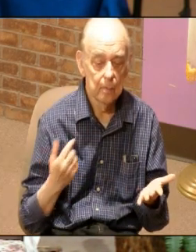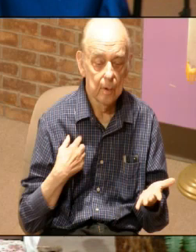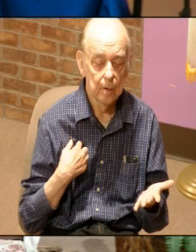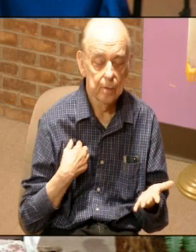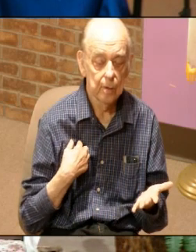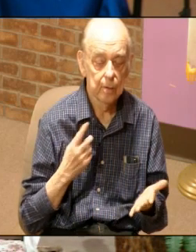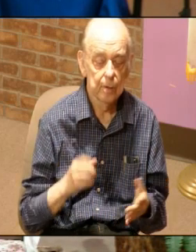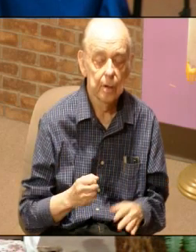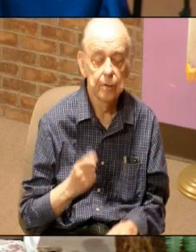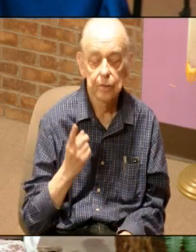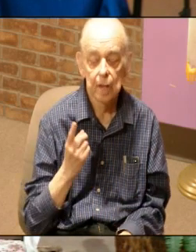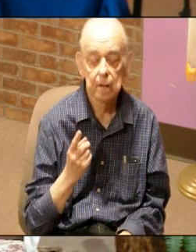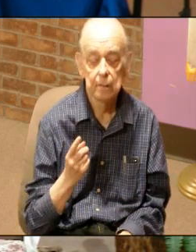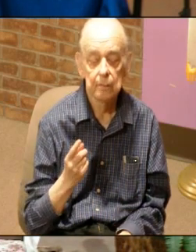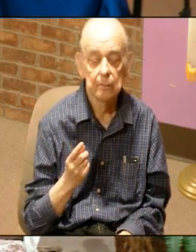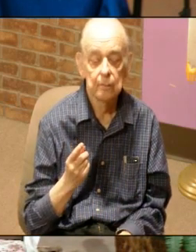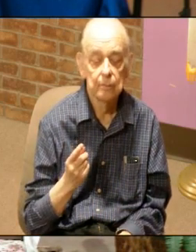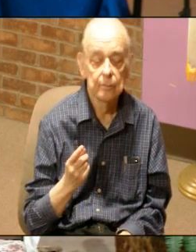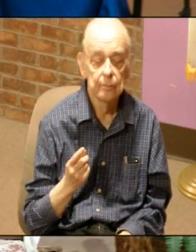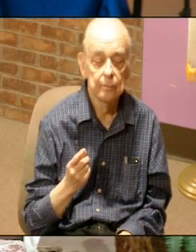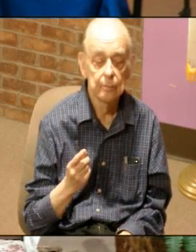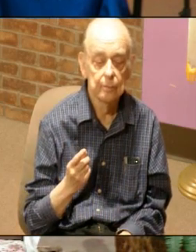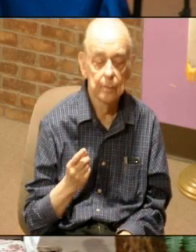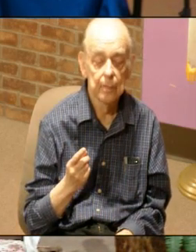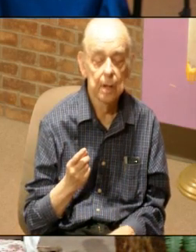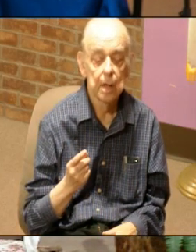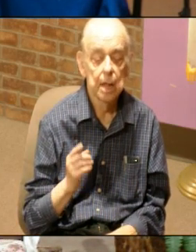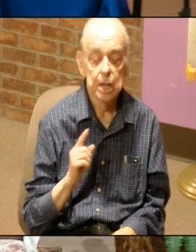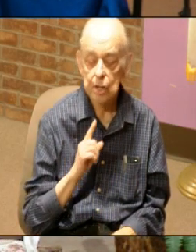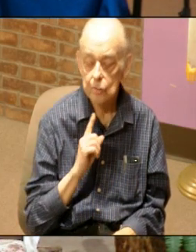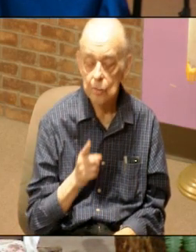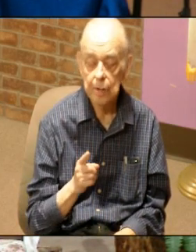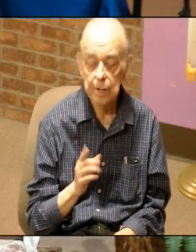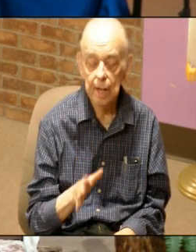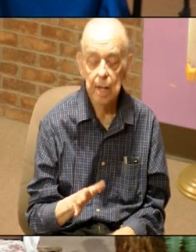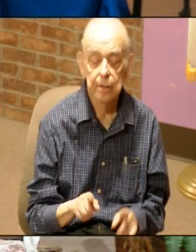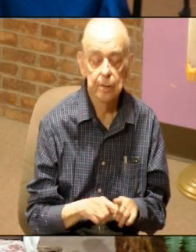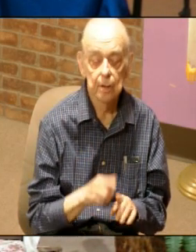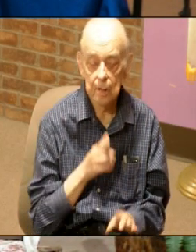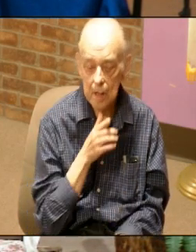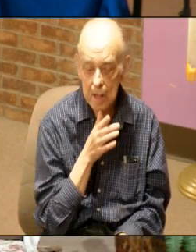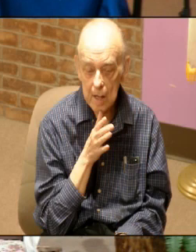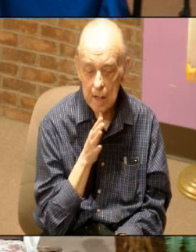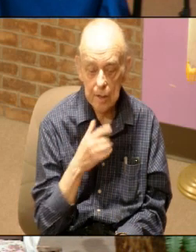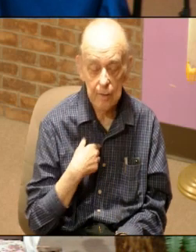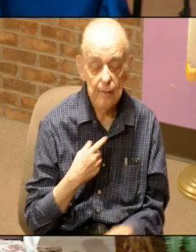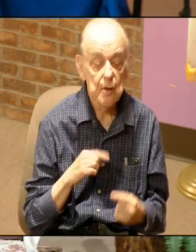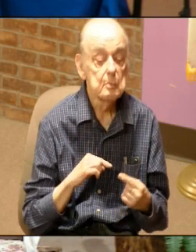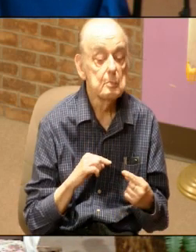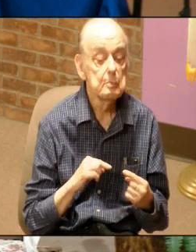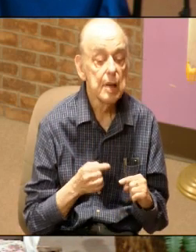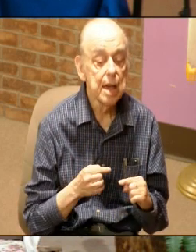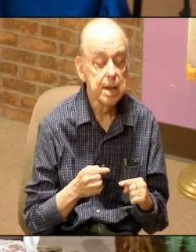also understand, and that is in being a mother, there's pain involved.